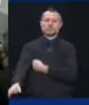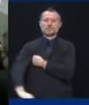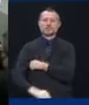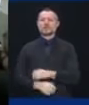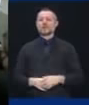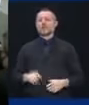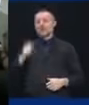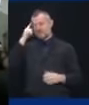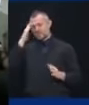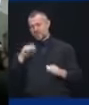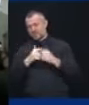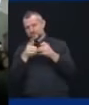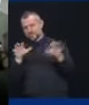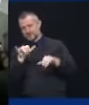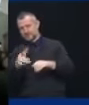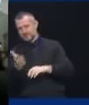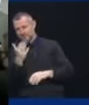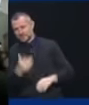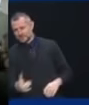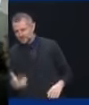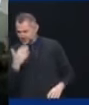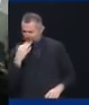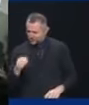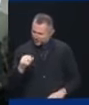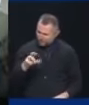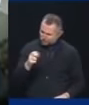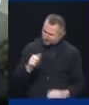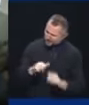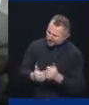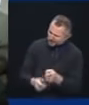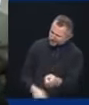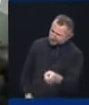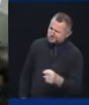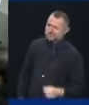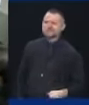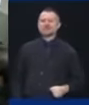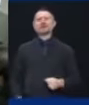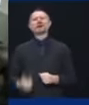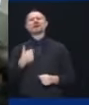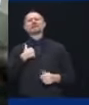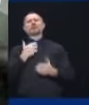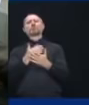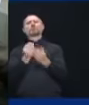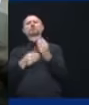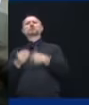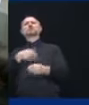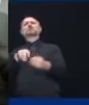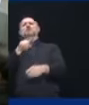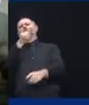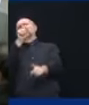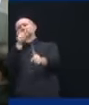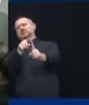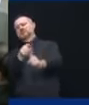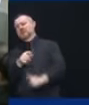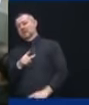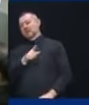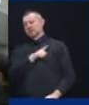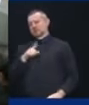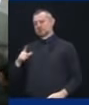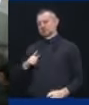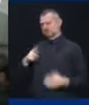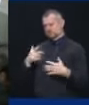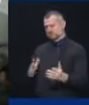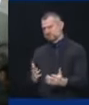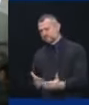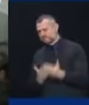Governor, how are you doing this morning? Good, Marsha. How are you? Oh, I have a budget question. The legislature has proposed to